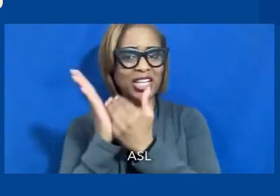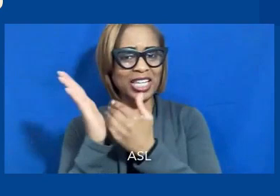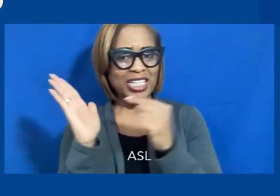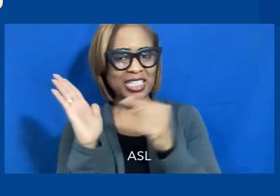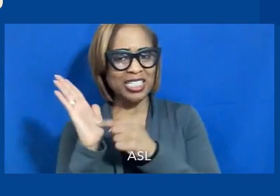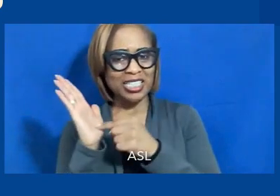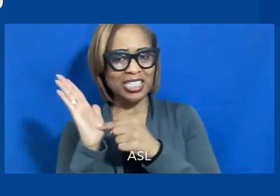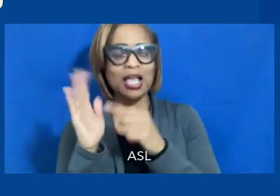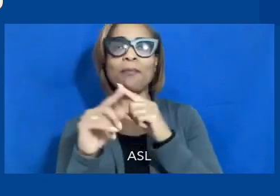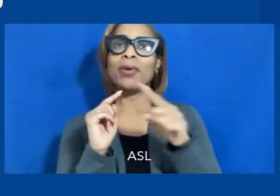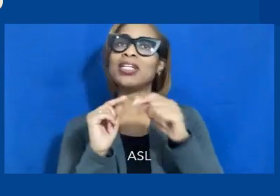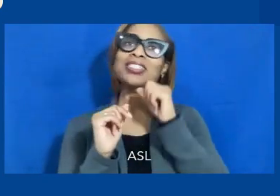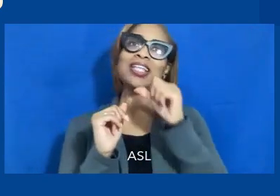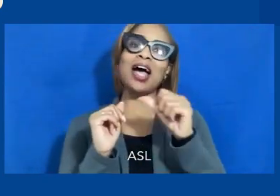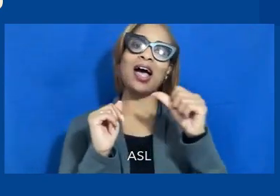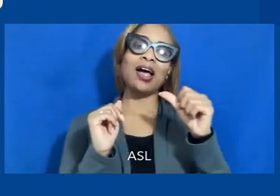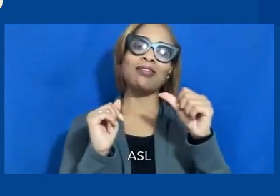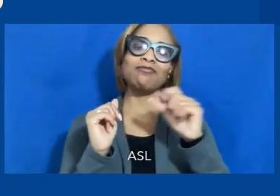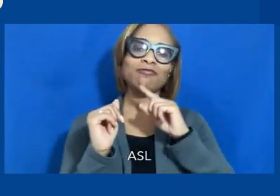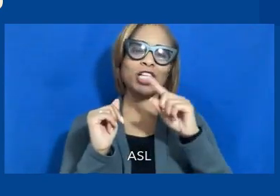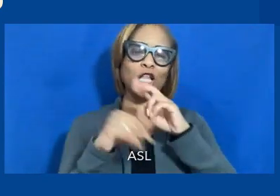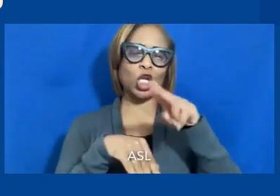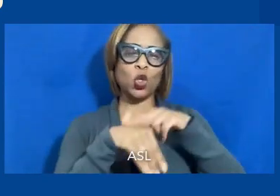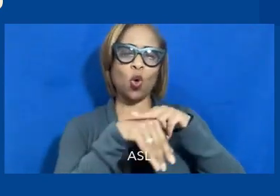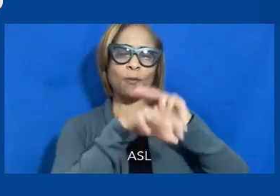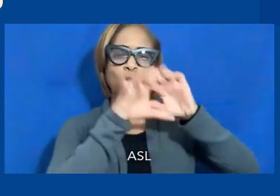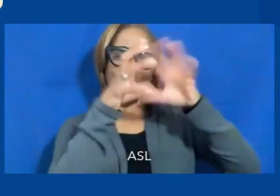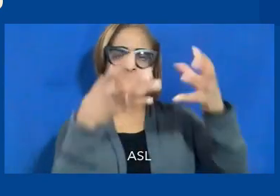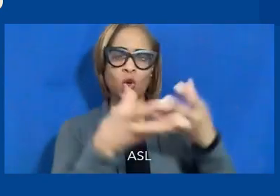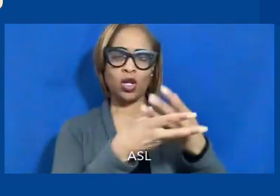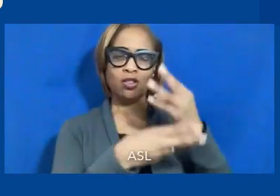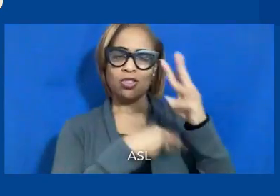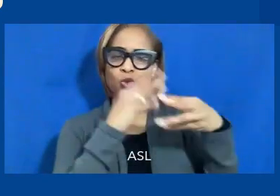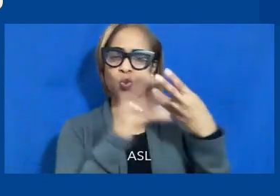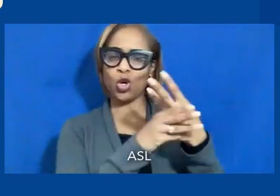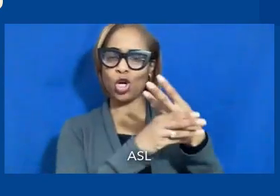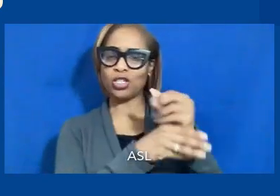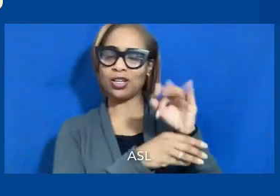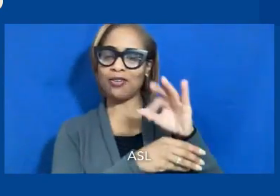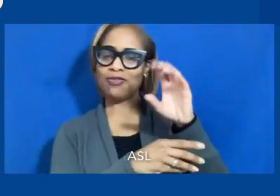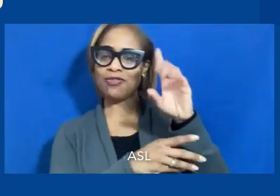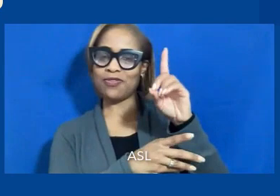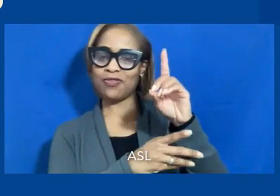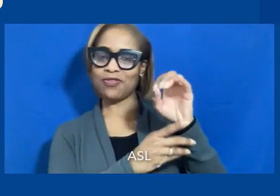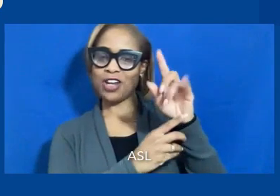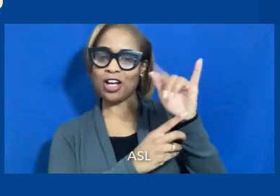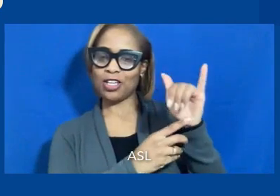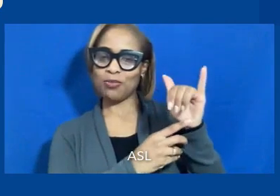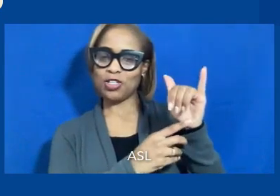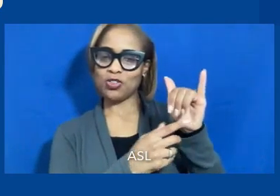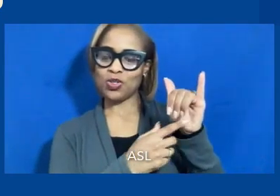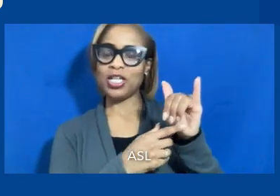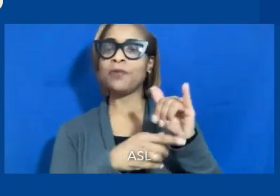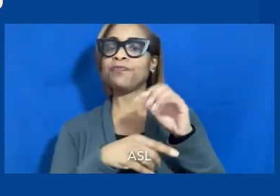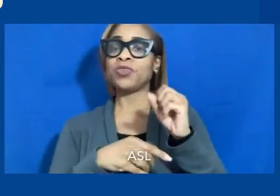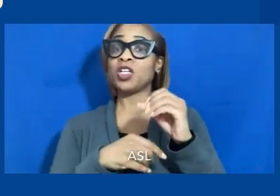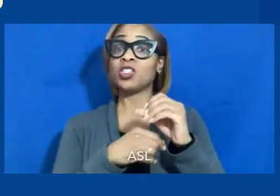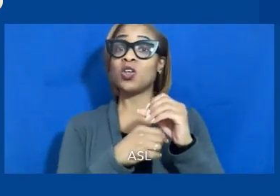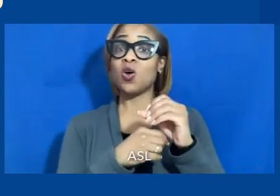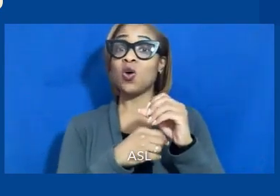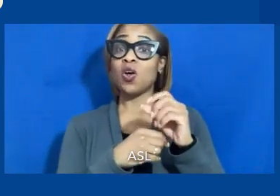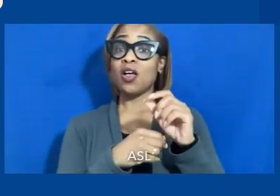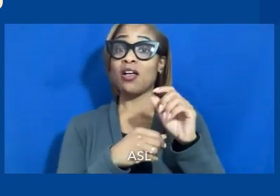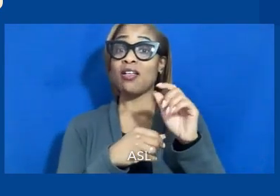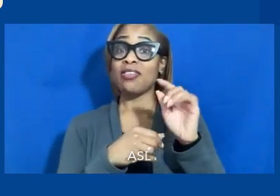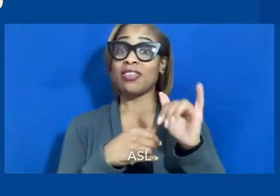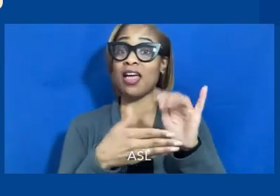are normalized yet within documentary. And my experience on that film, I don't think that film costs much